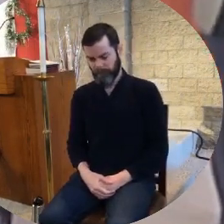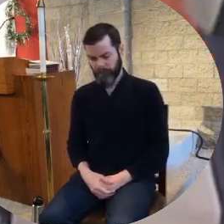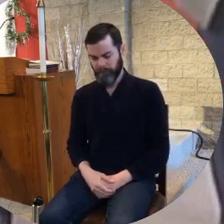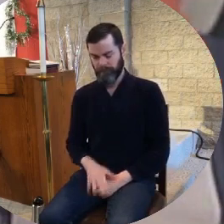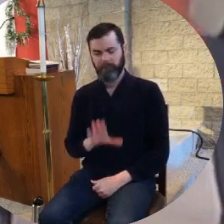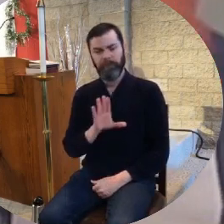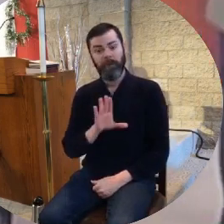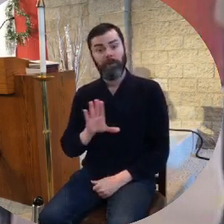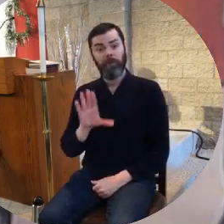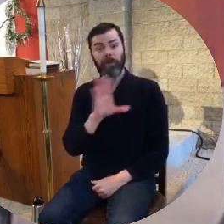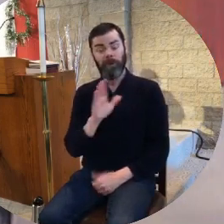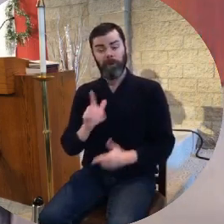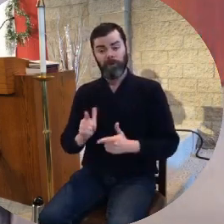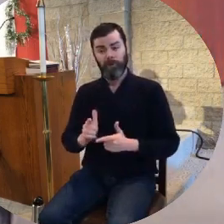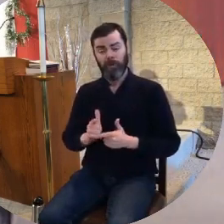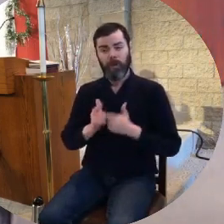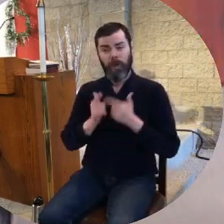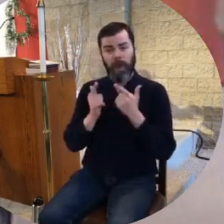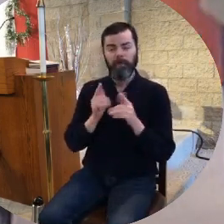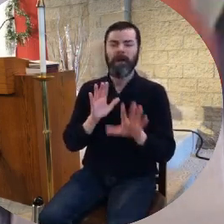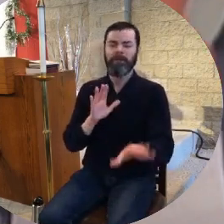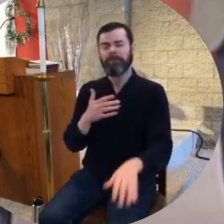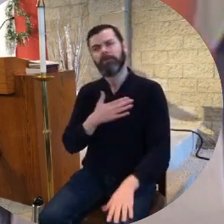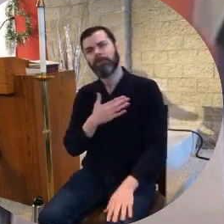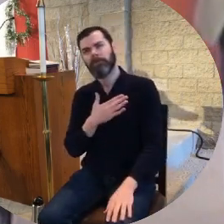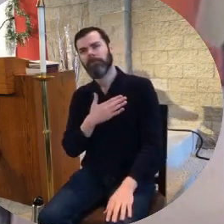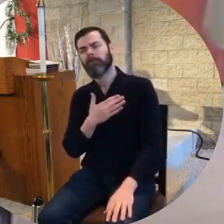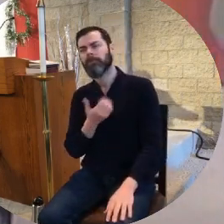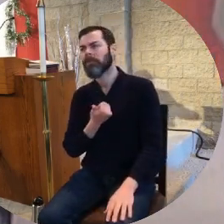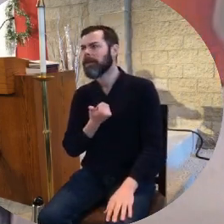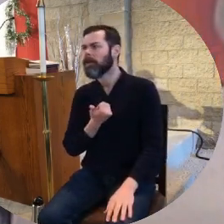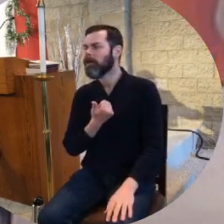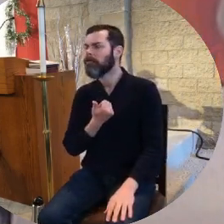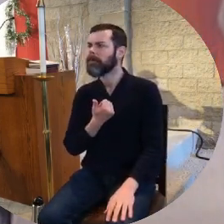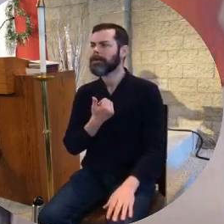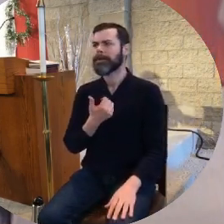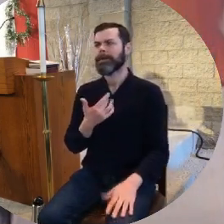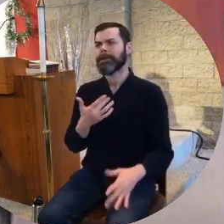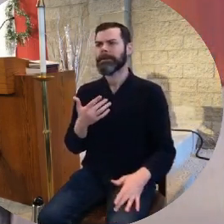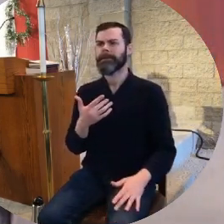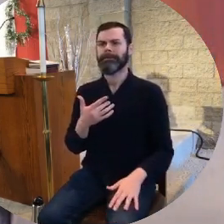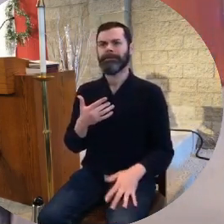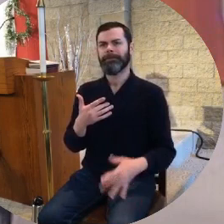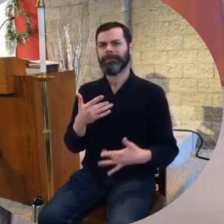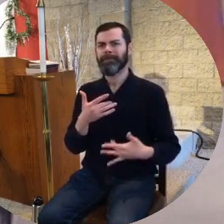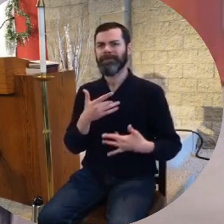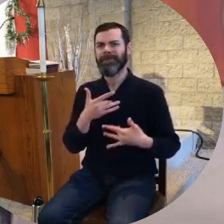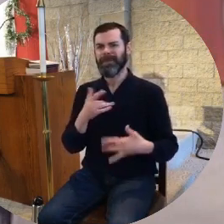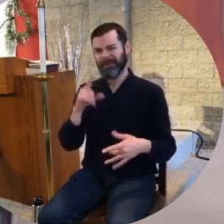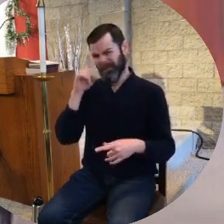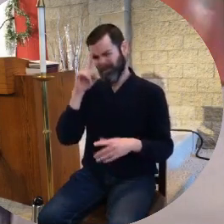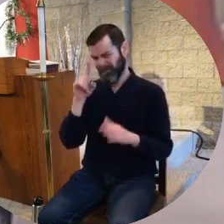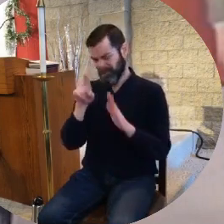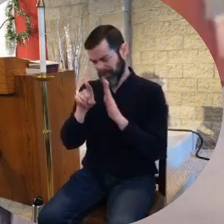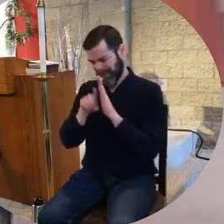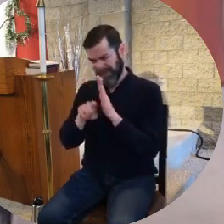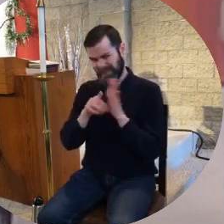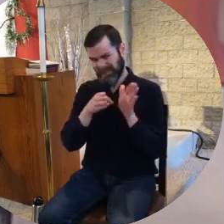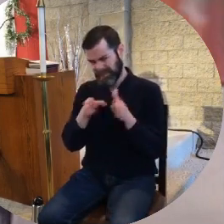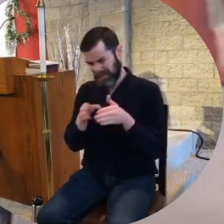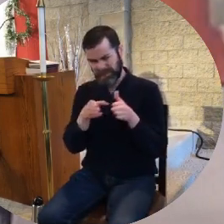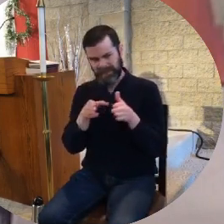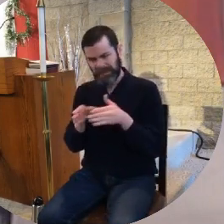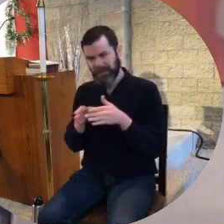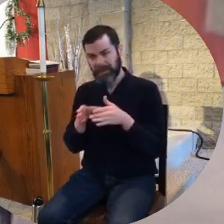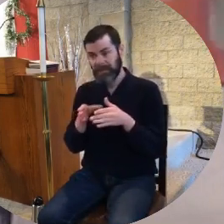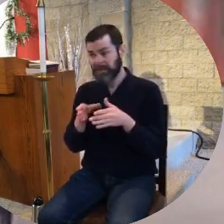you have sometimes, maybe I should speak for myself, sometimes I have a tendency to go to that negative place. Does anybody